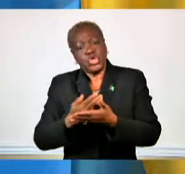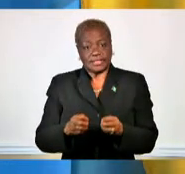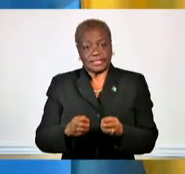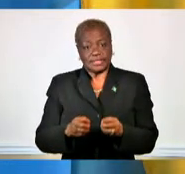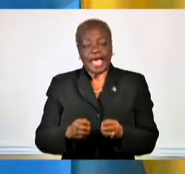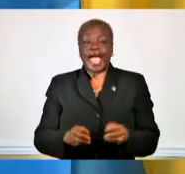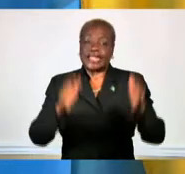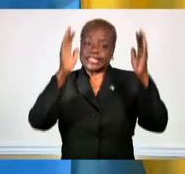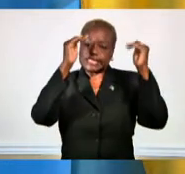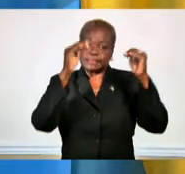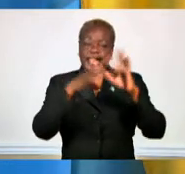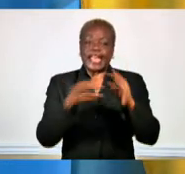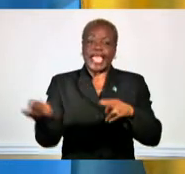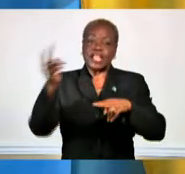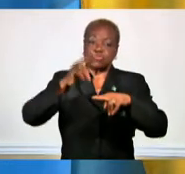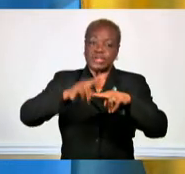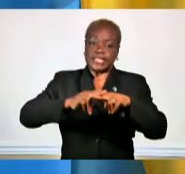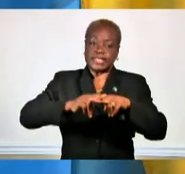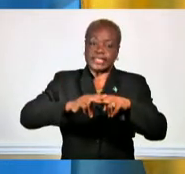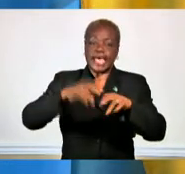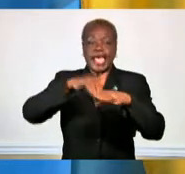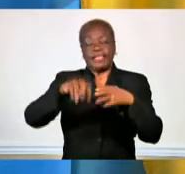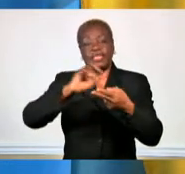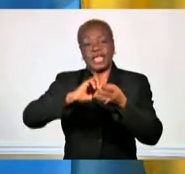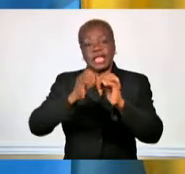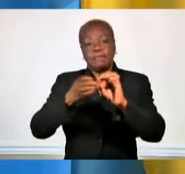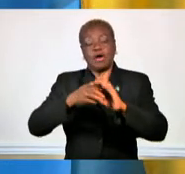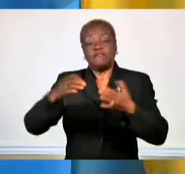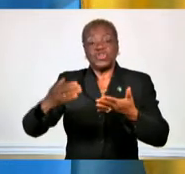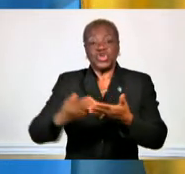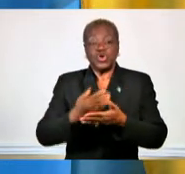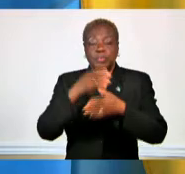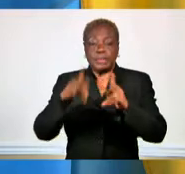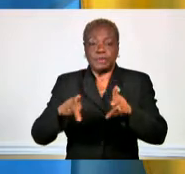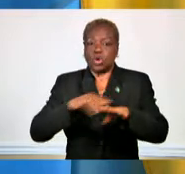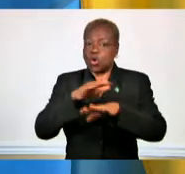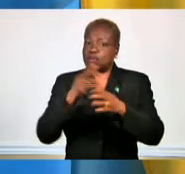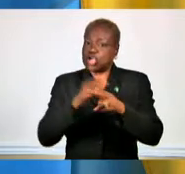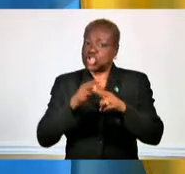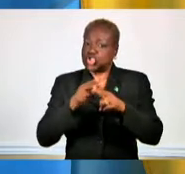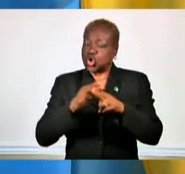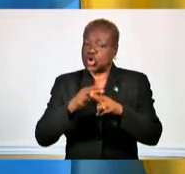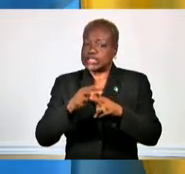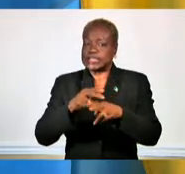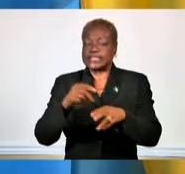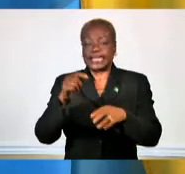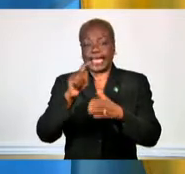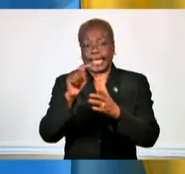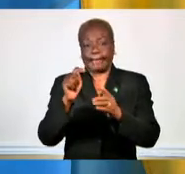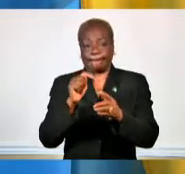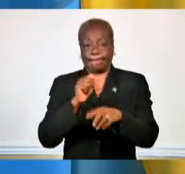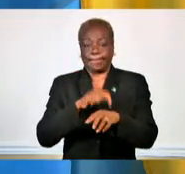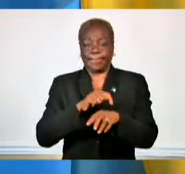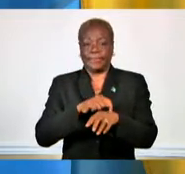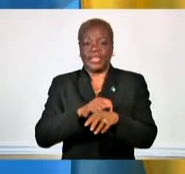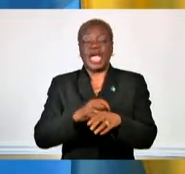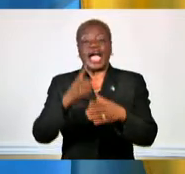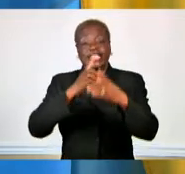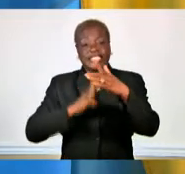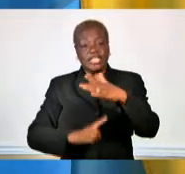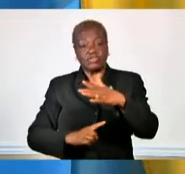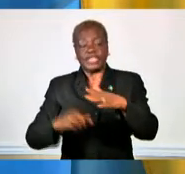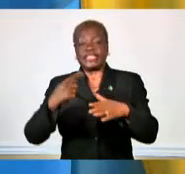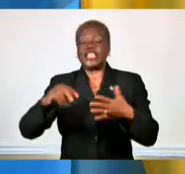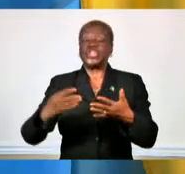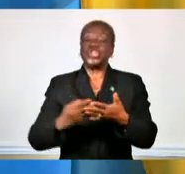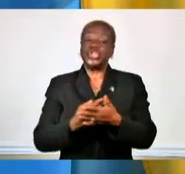and increase in the number of new cases over a short period of time. A decrease in new cases